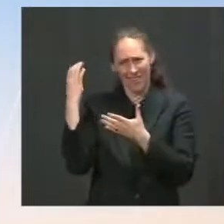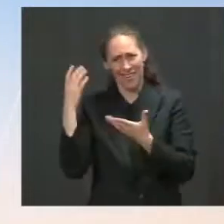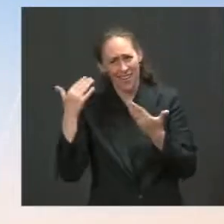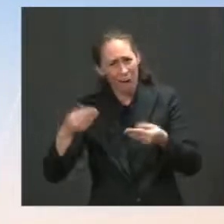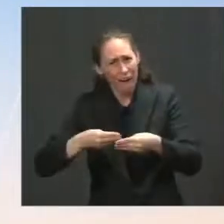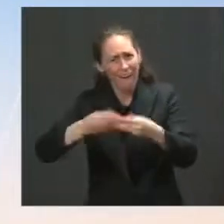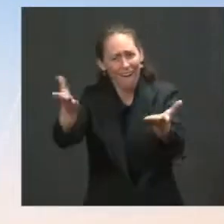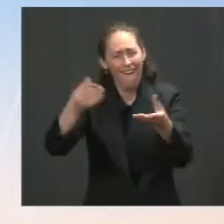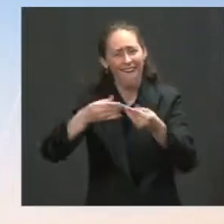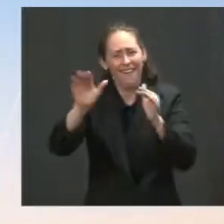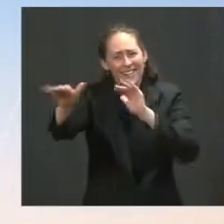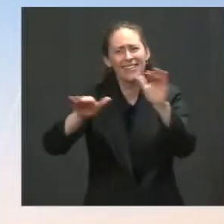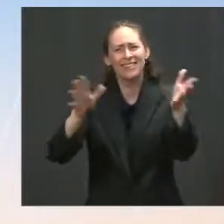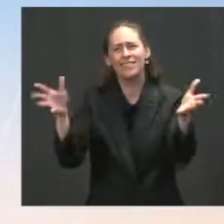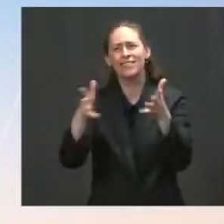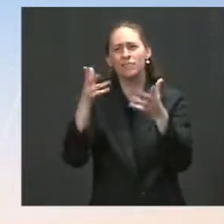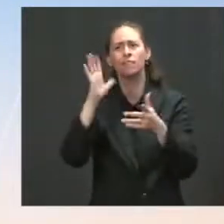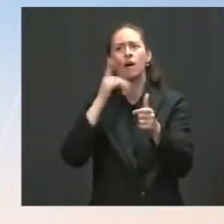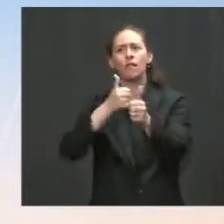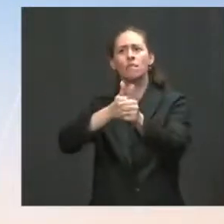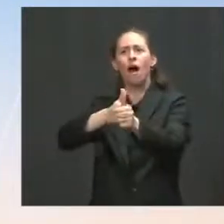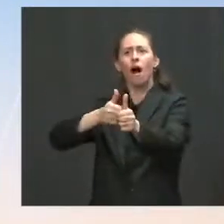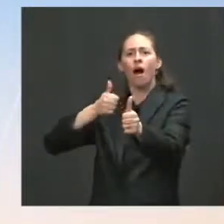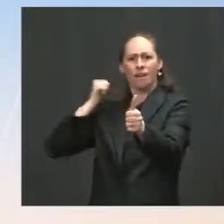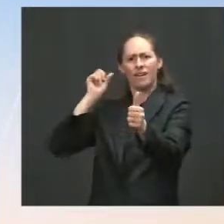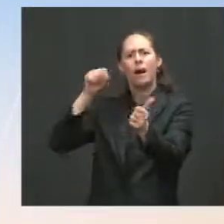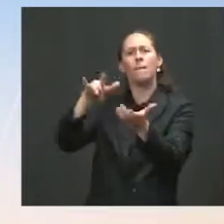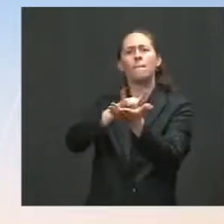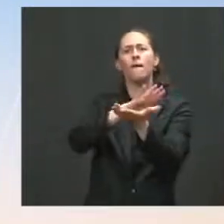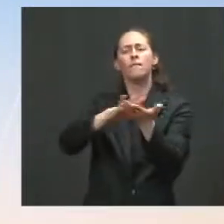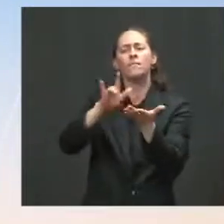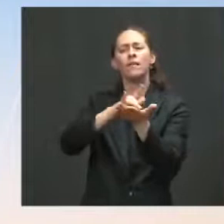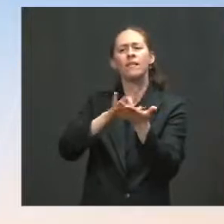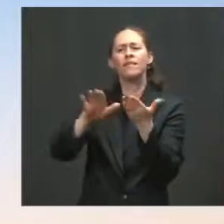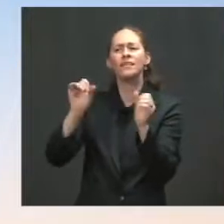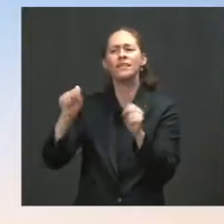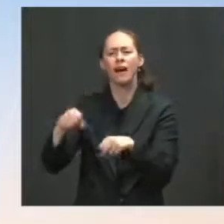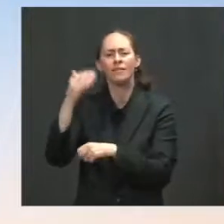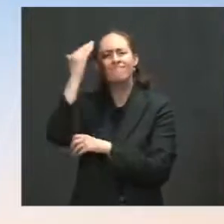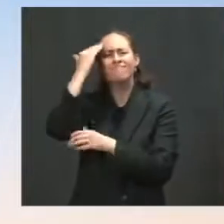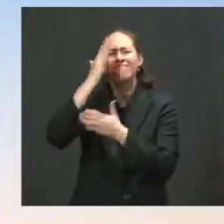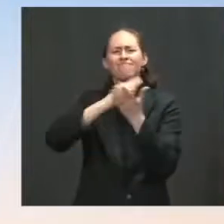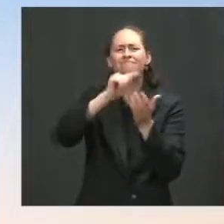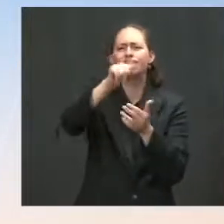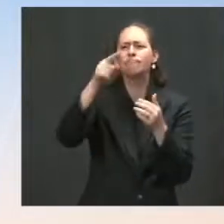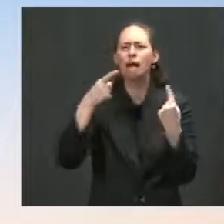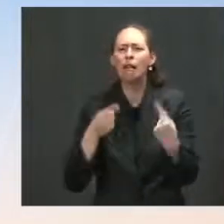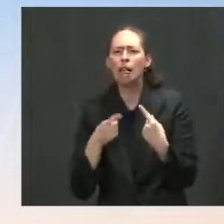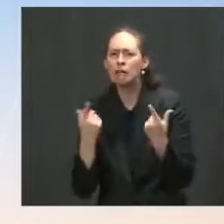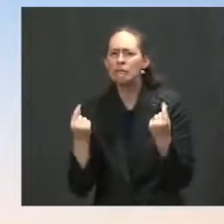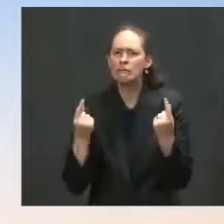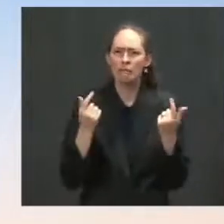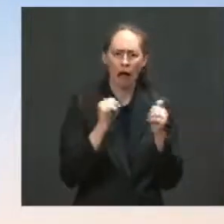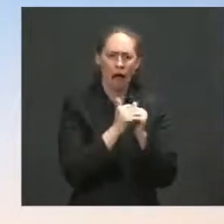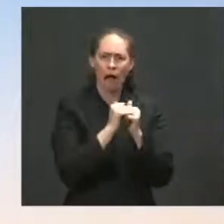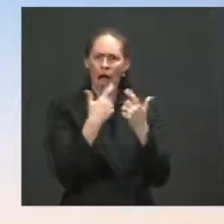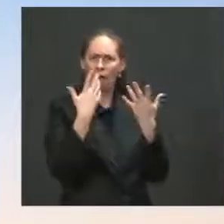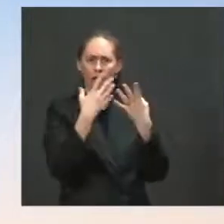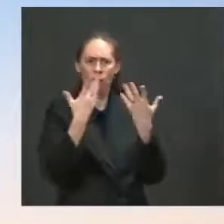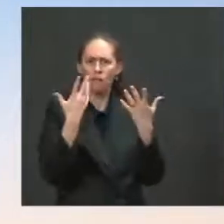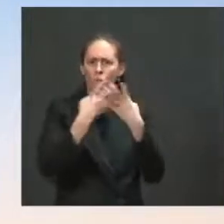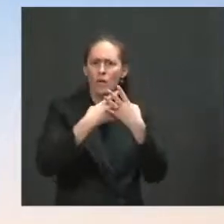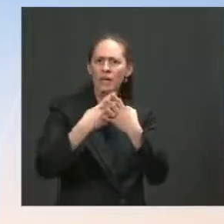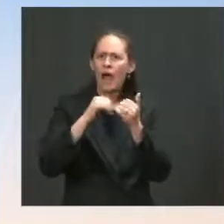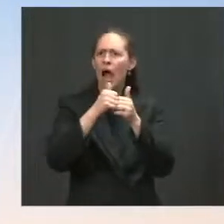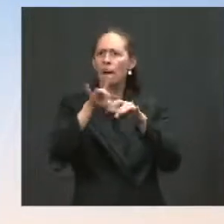been challenges that are understandable, including the fact that there's no federal infrastructure for distributing this money. The states are